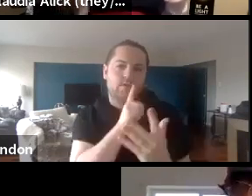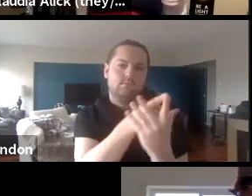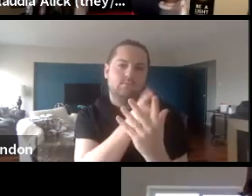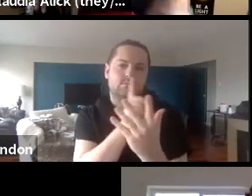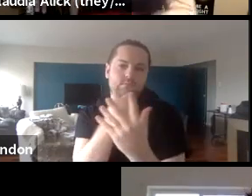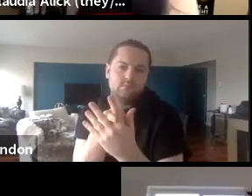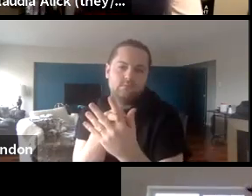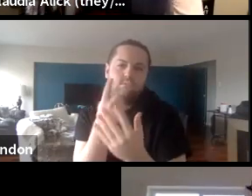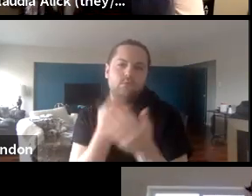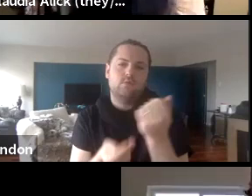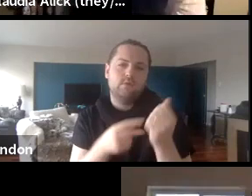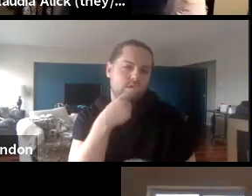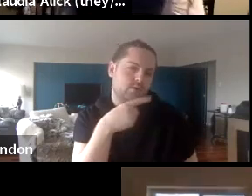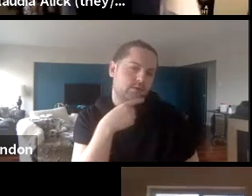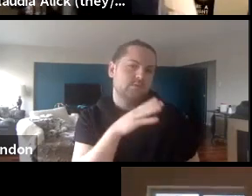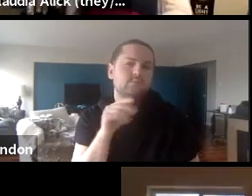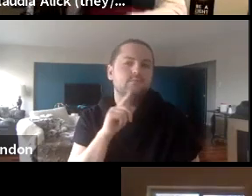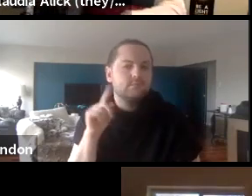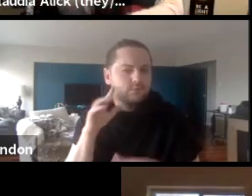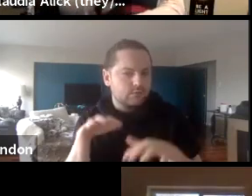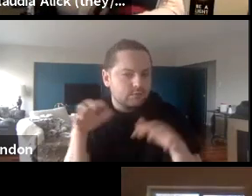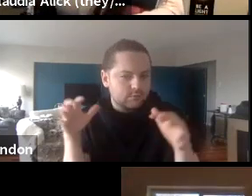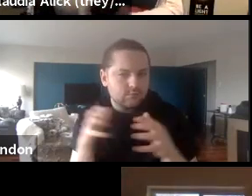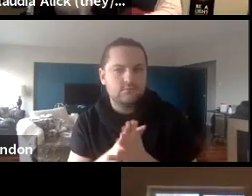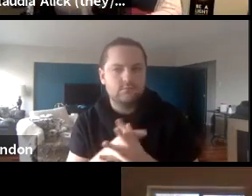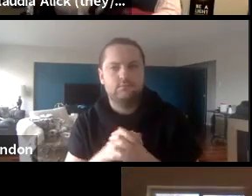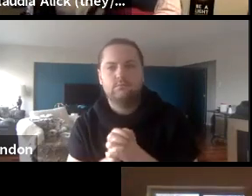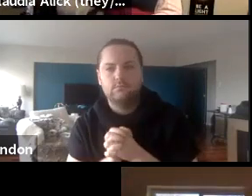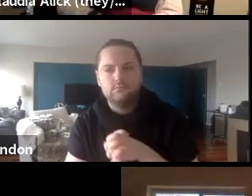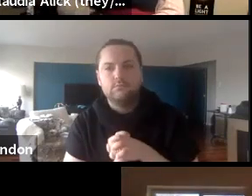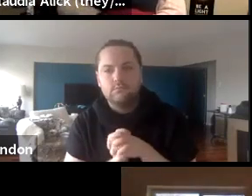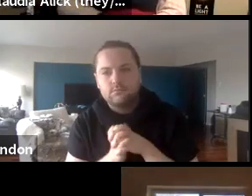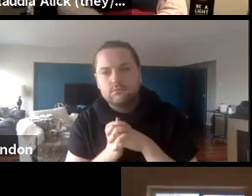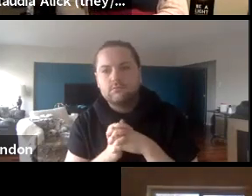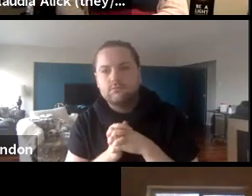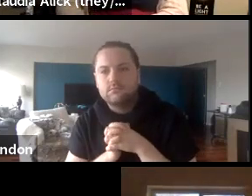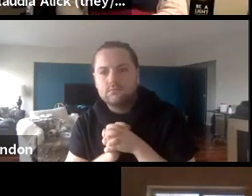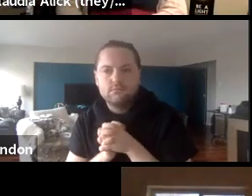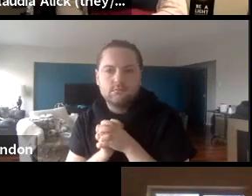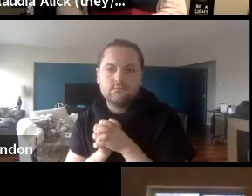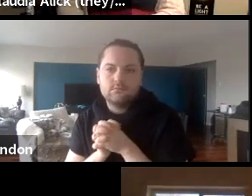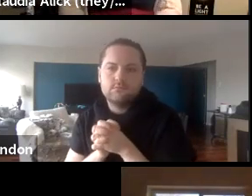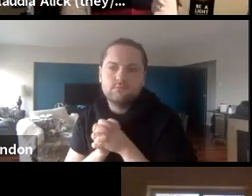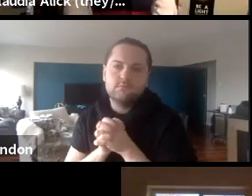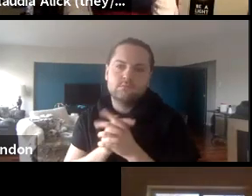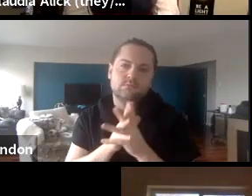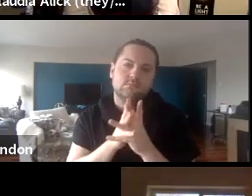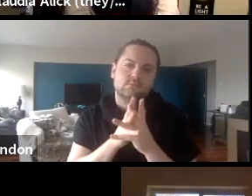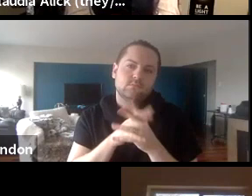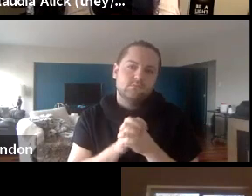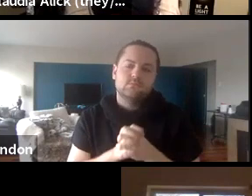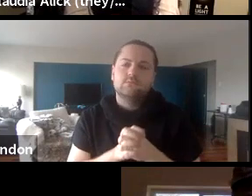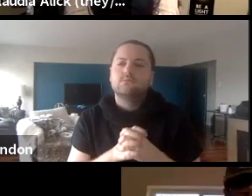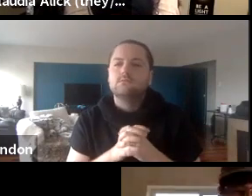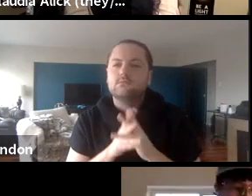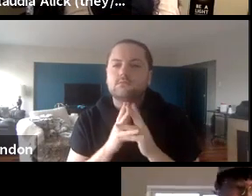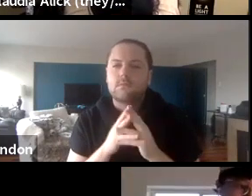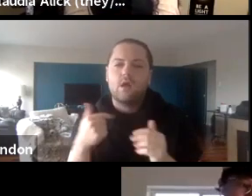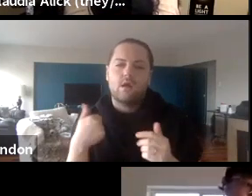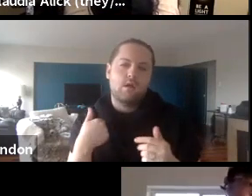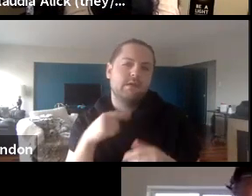work collaboratively with both signing in English and also those that are of a deaf audience and the public, the